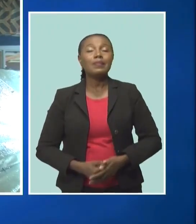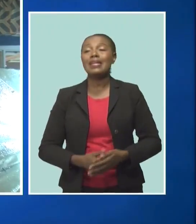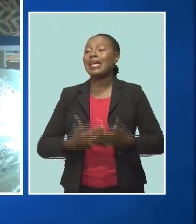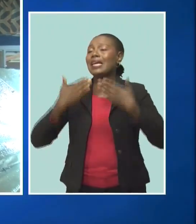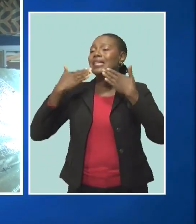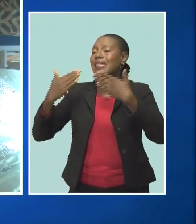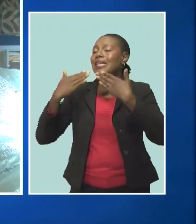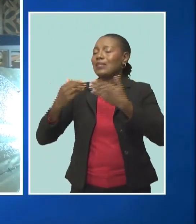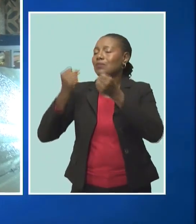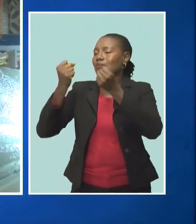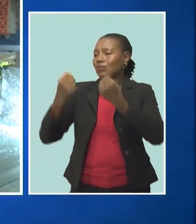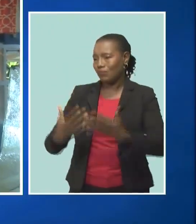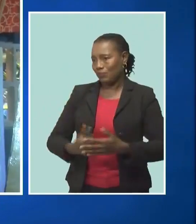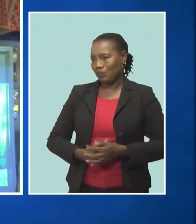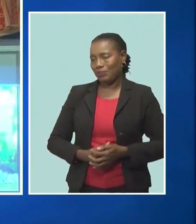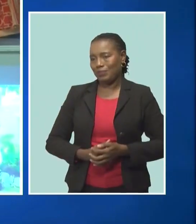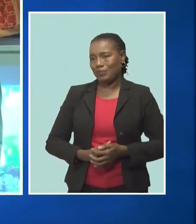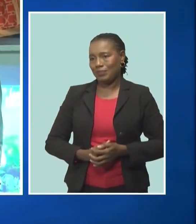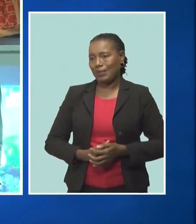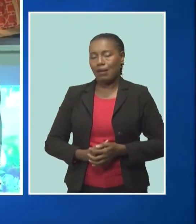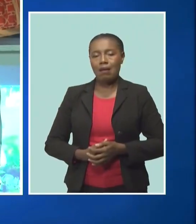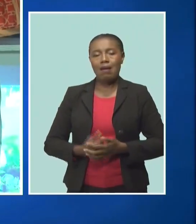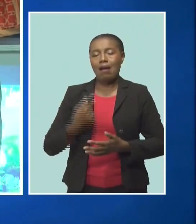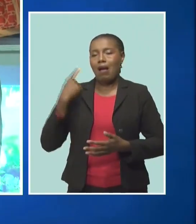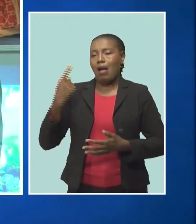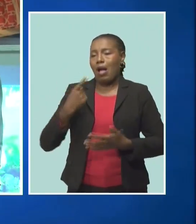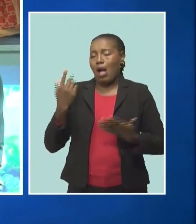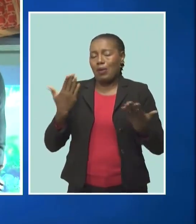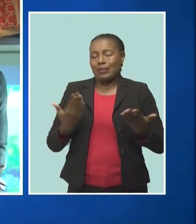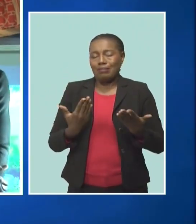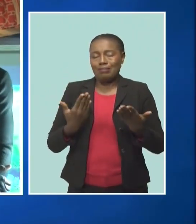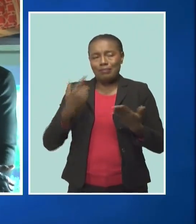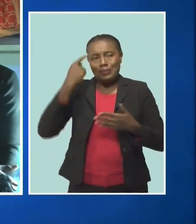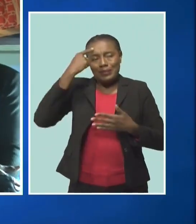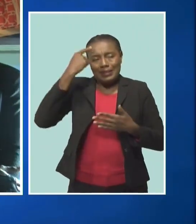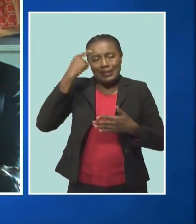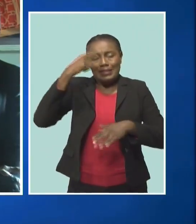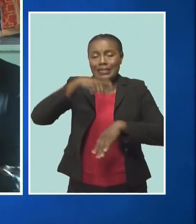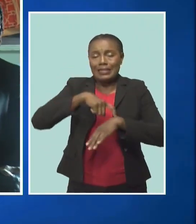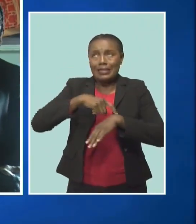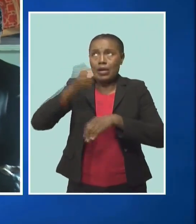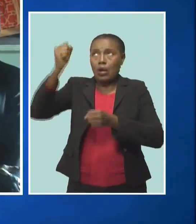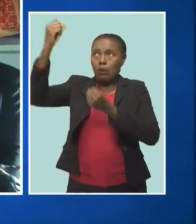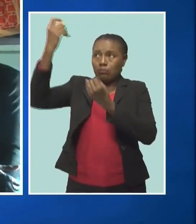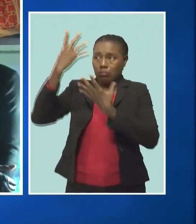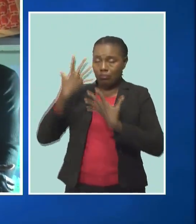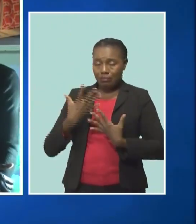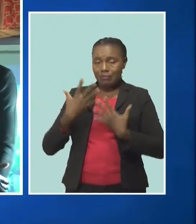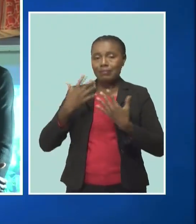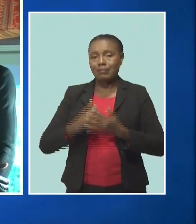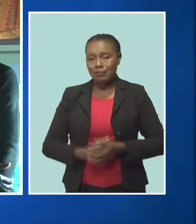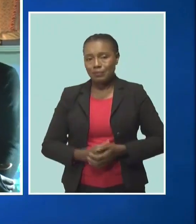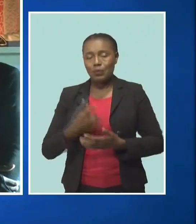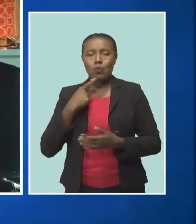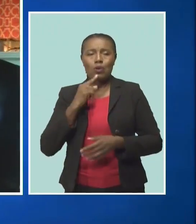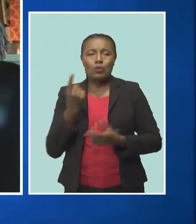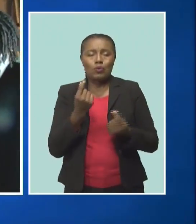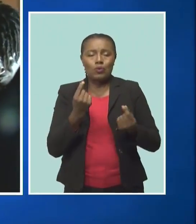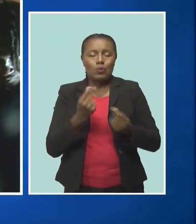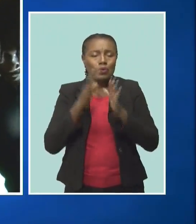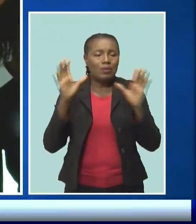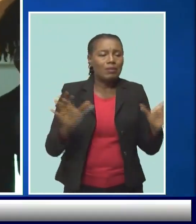me. I ought to be ahead of this time, and God has blessed me to really do things for